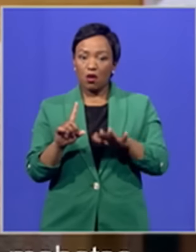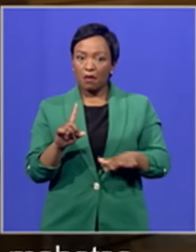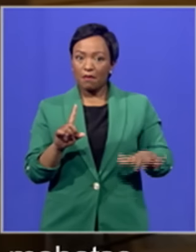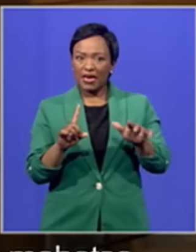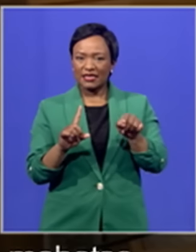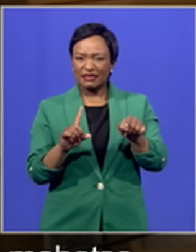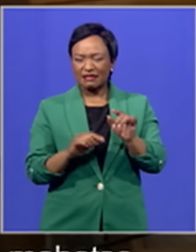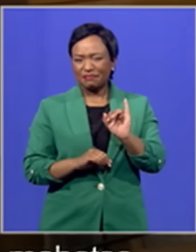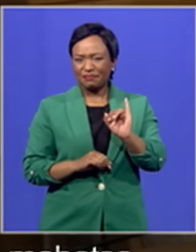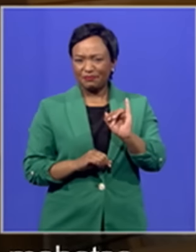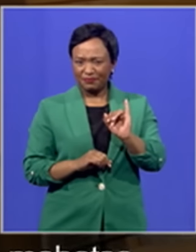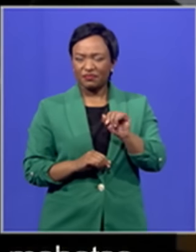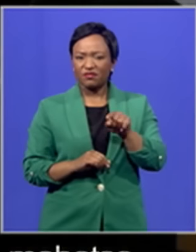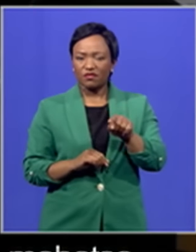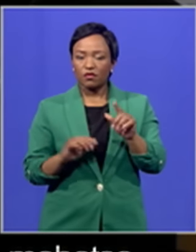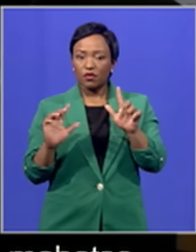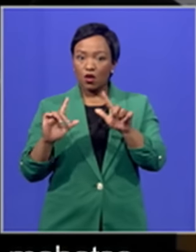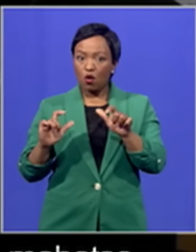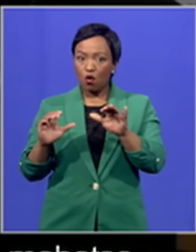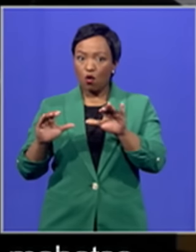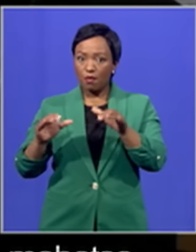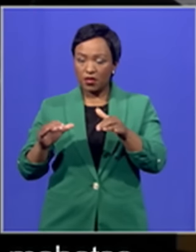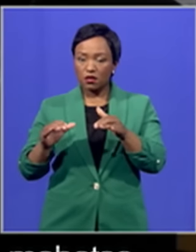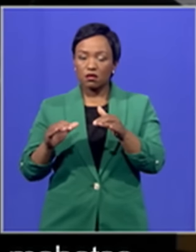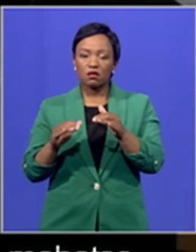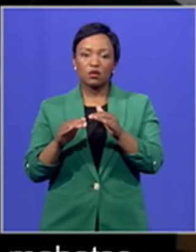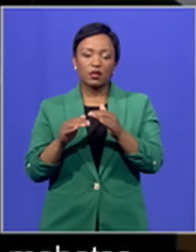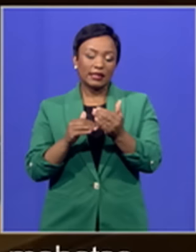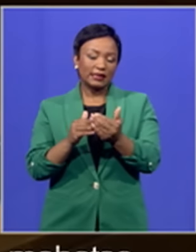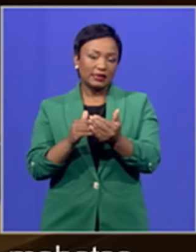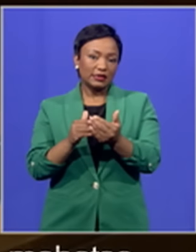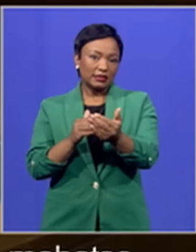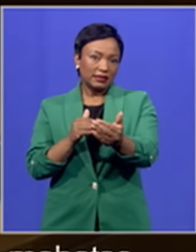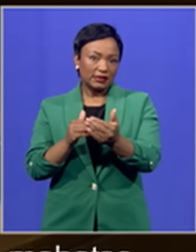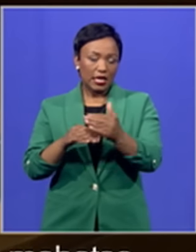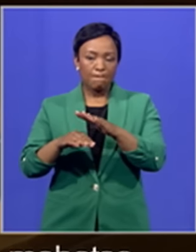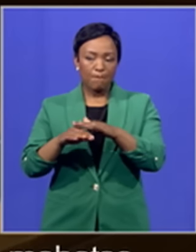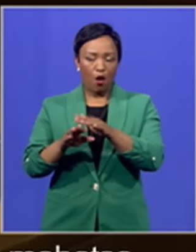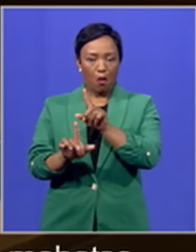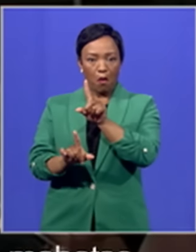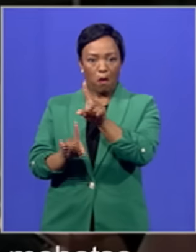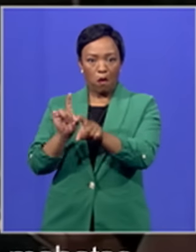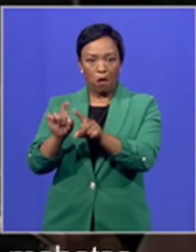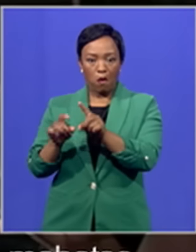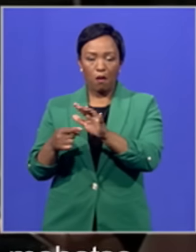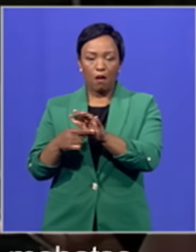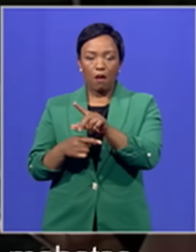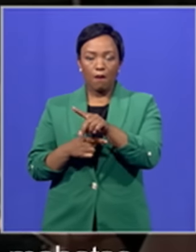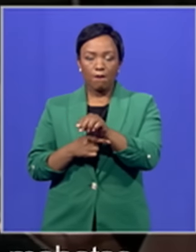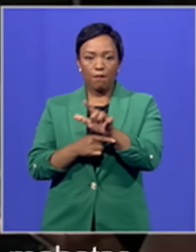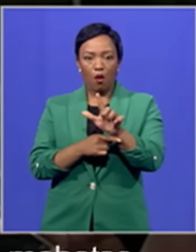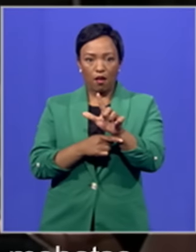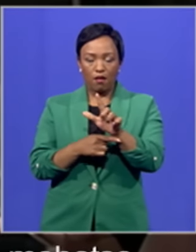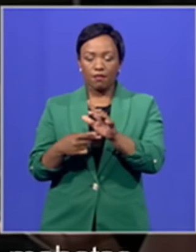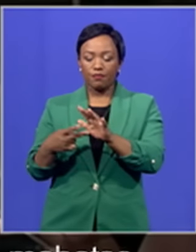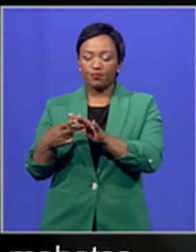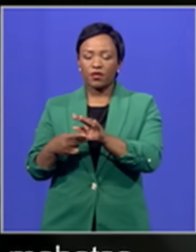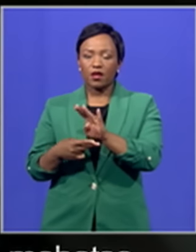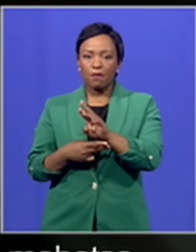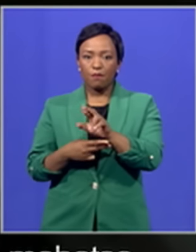leo. Go sa letetše gore komiti e rume matšatši kgwedi a go gadika dihlatse go balwa Paul Osulilven,